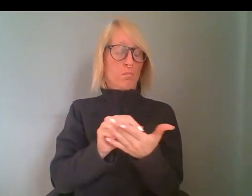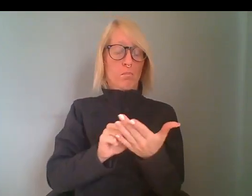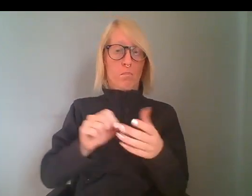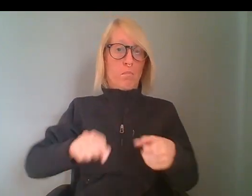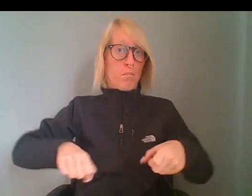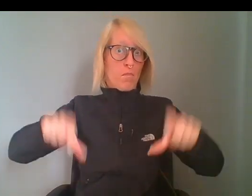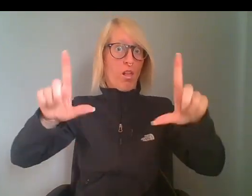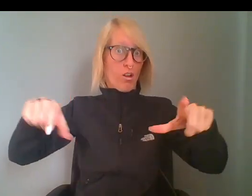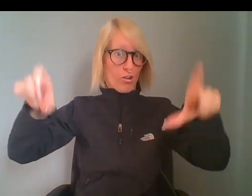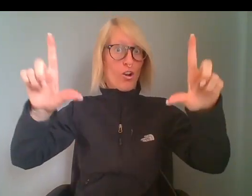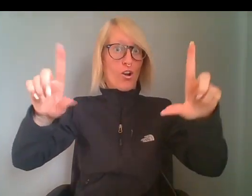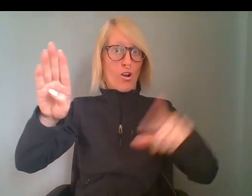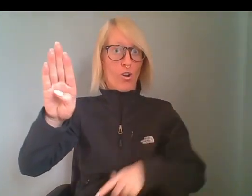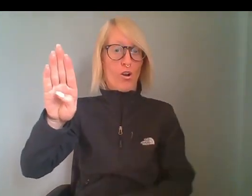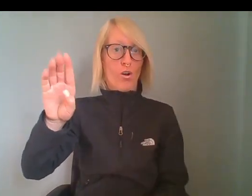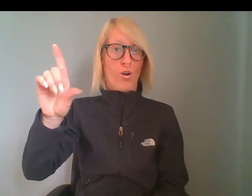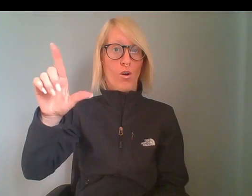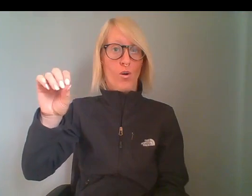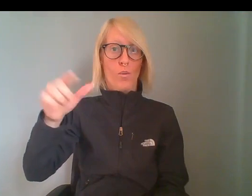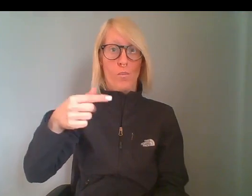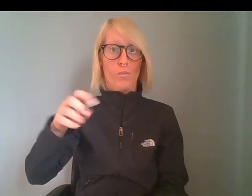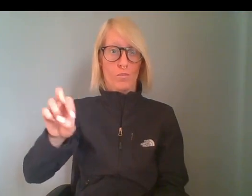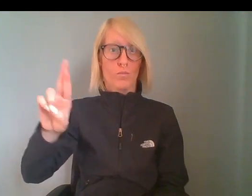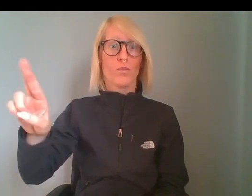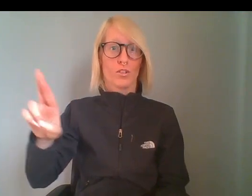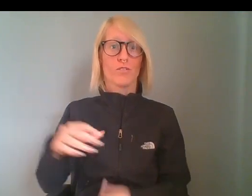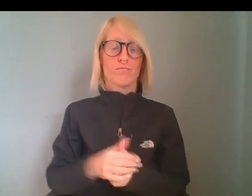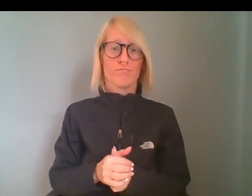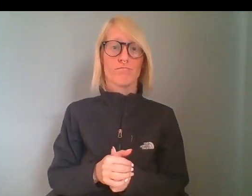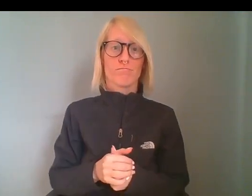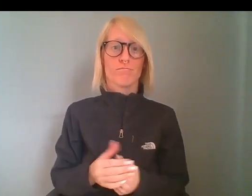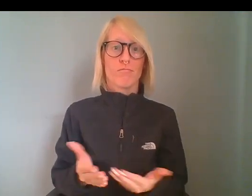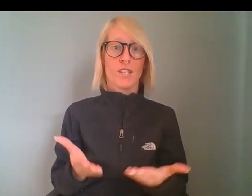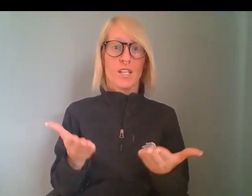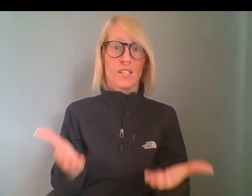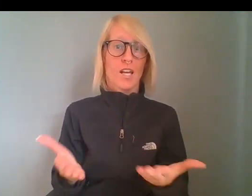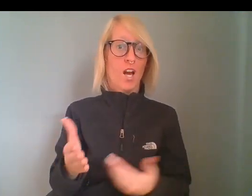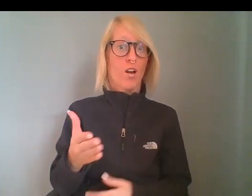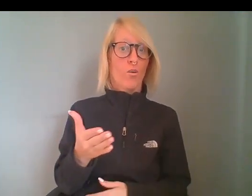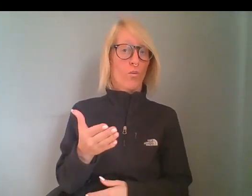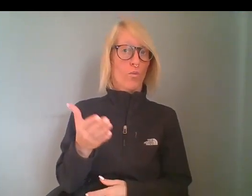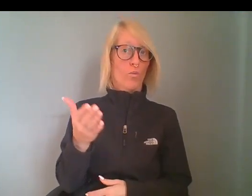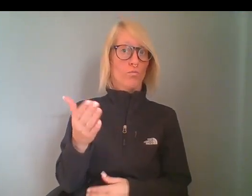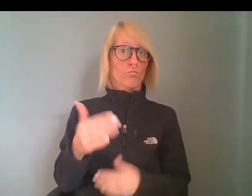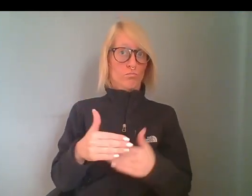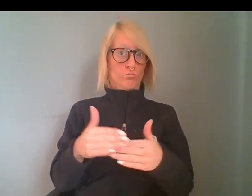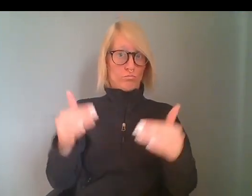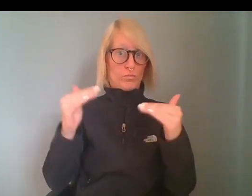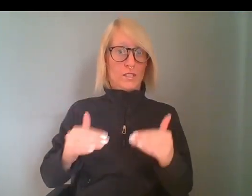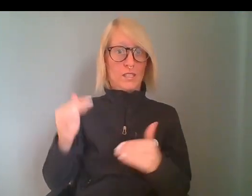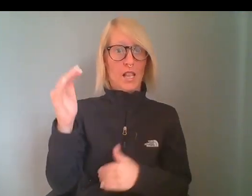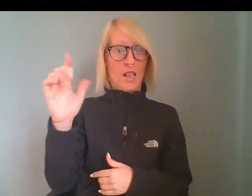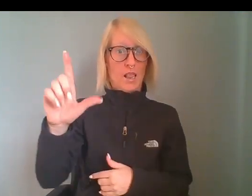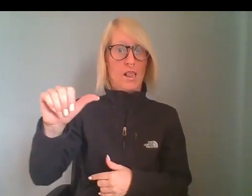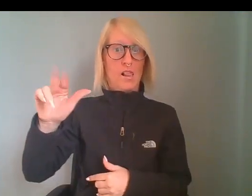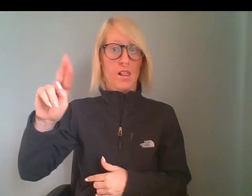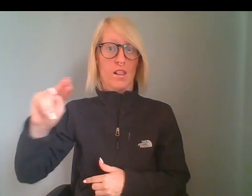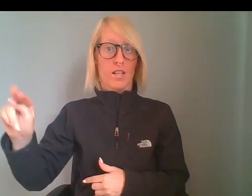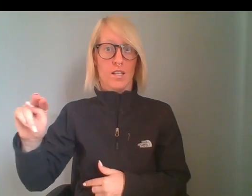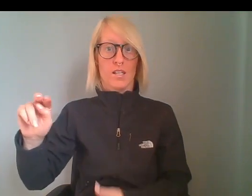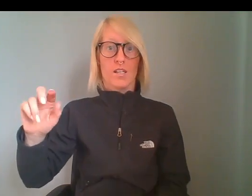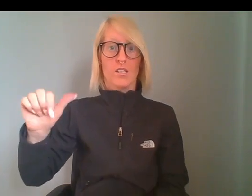Lynn's going to talk to you for a few minutes about Click and Pledge, which is a product, or a web-based product for nonprofits that